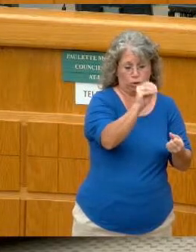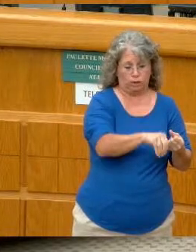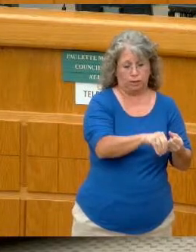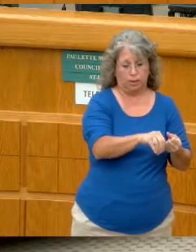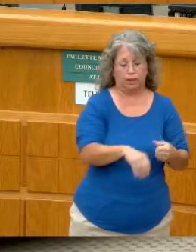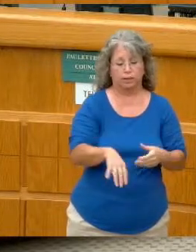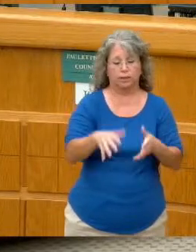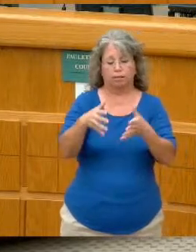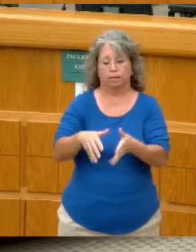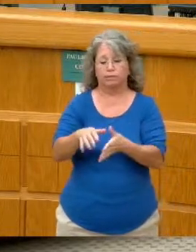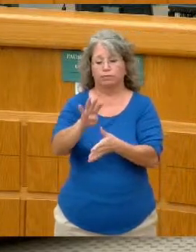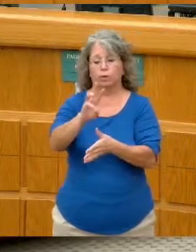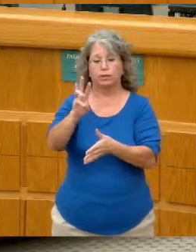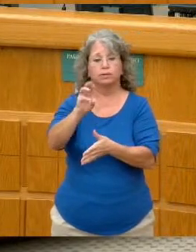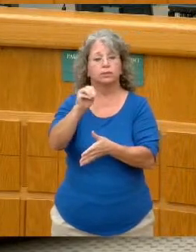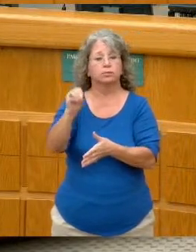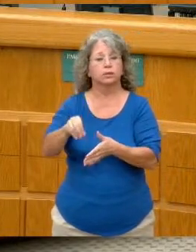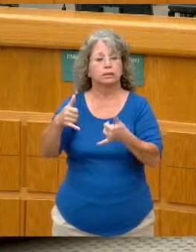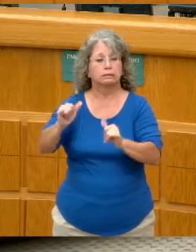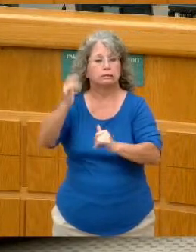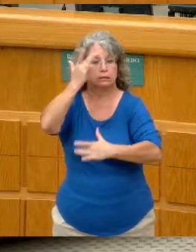the cases are still active.